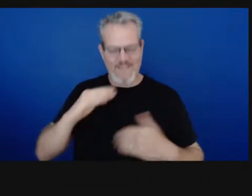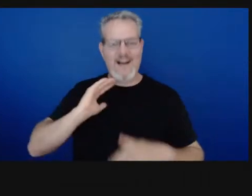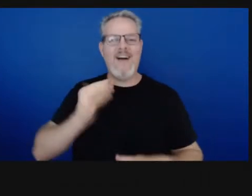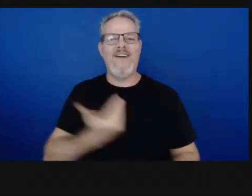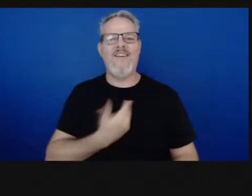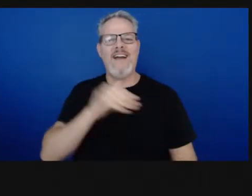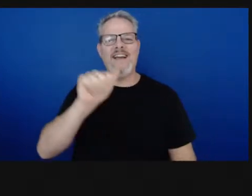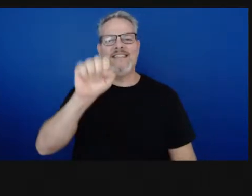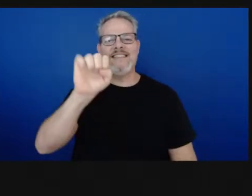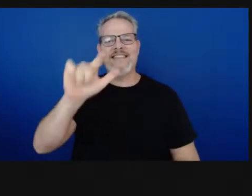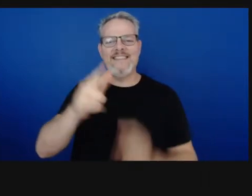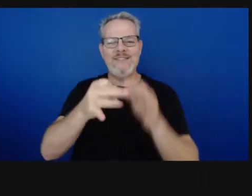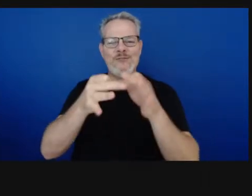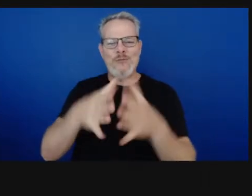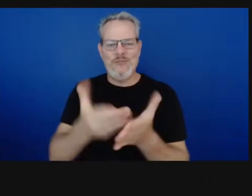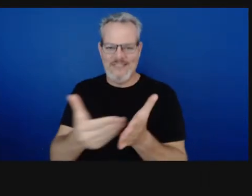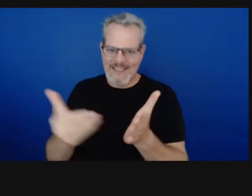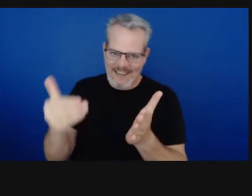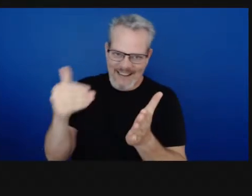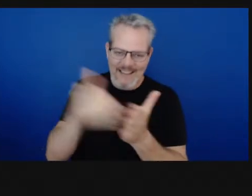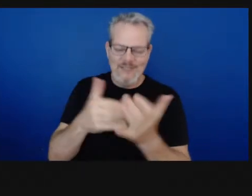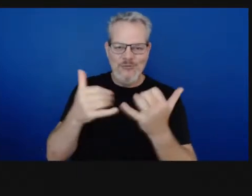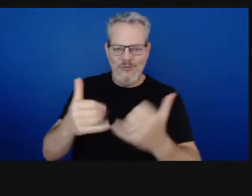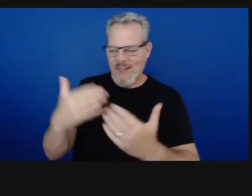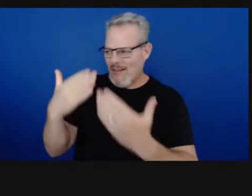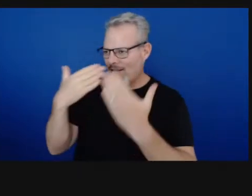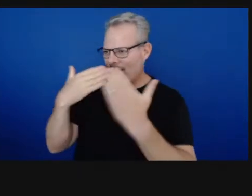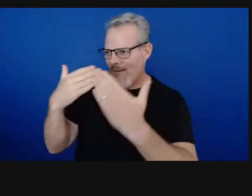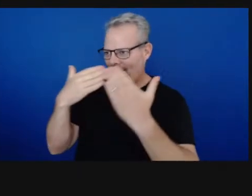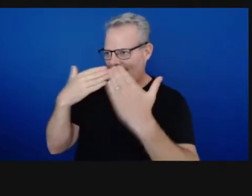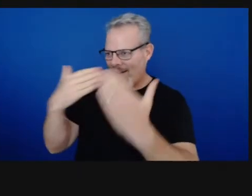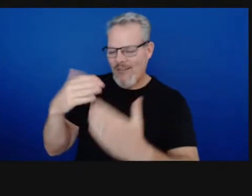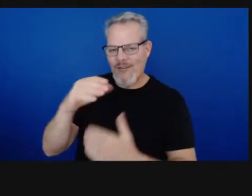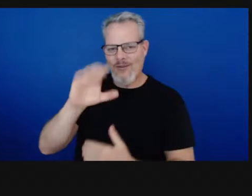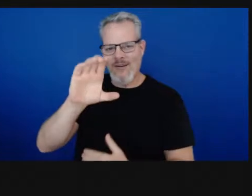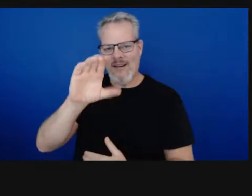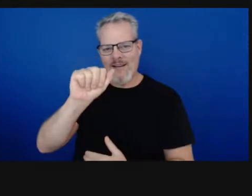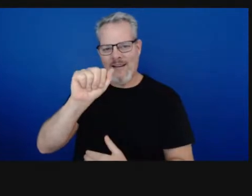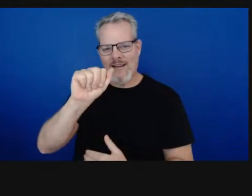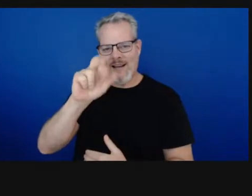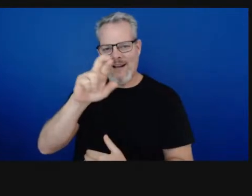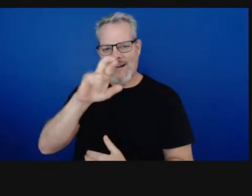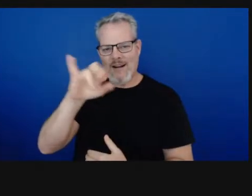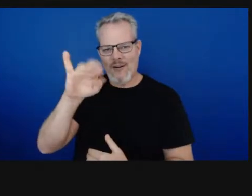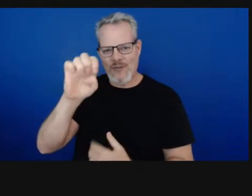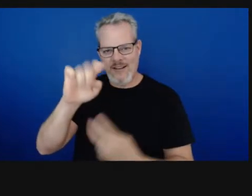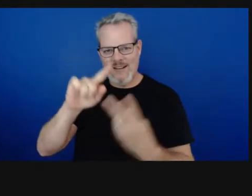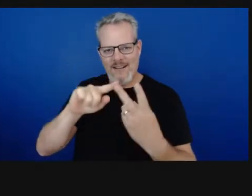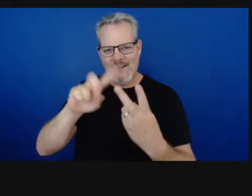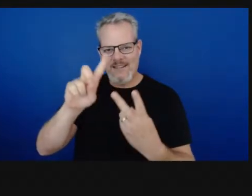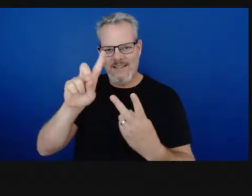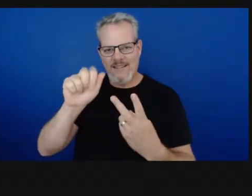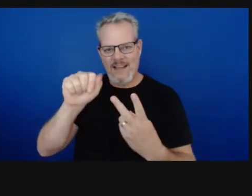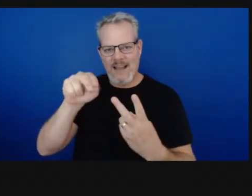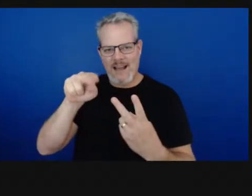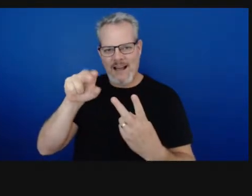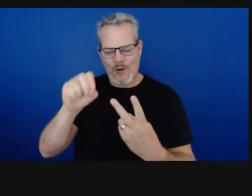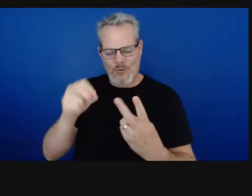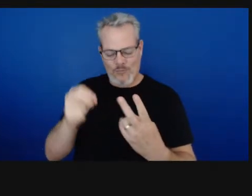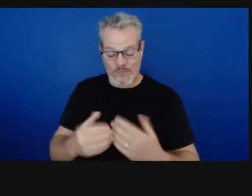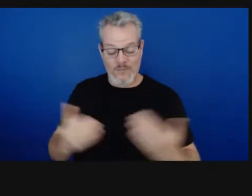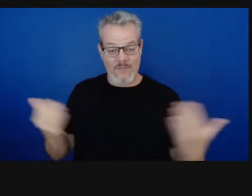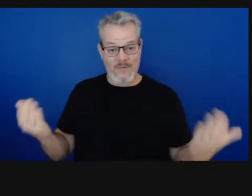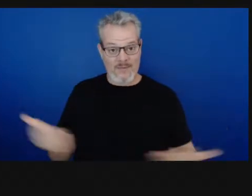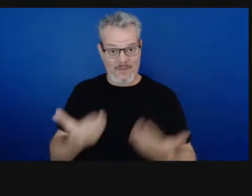today. Mahalo, Dano, and Carrie for joining us. And this is the Hawaiian Volcano Tracker, our Hawaiian